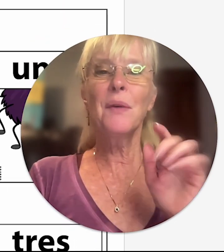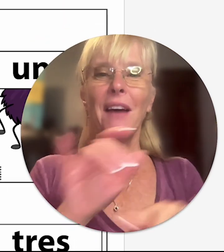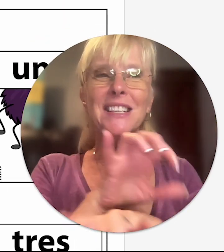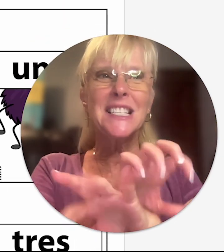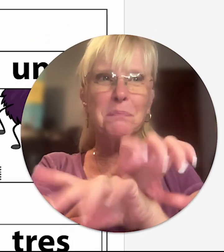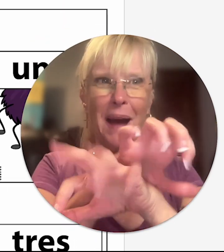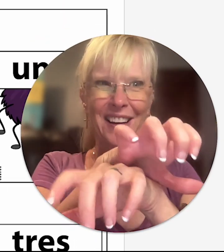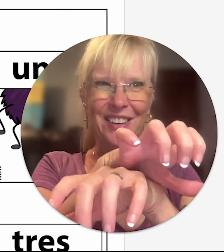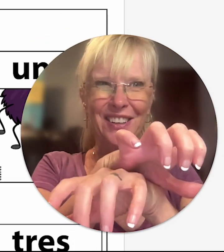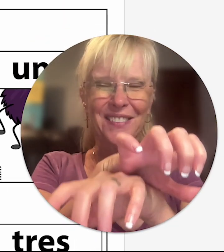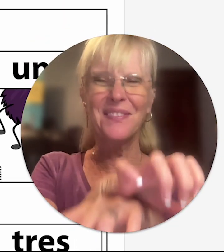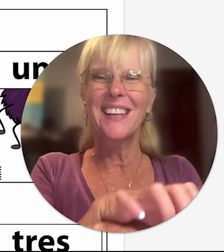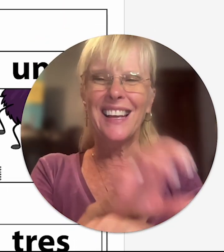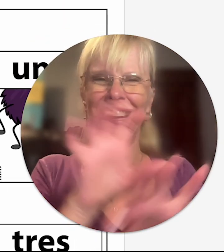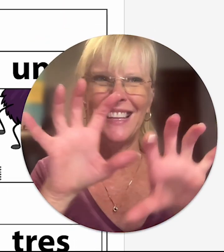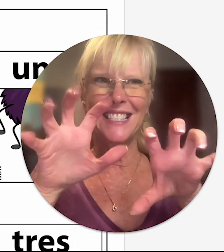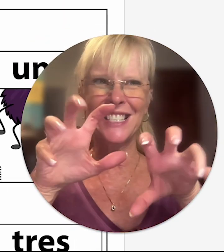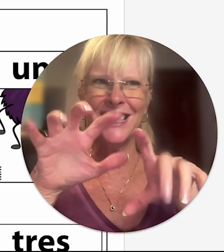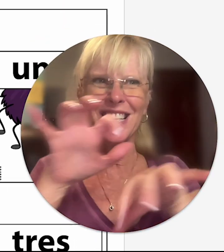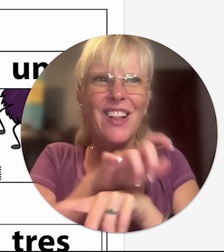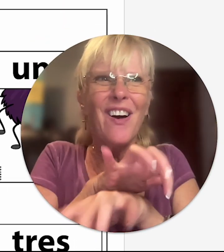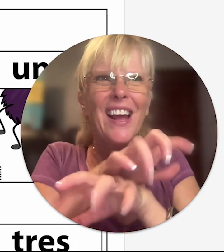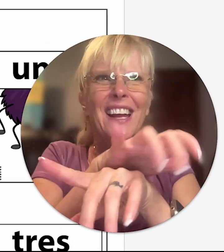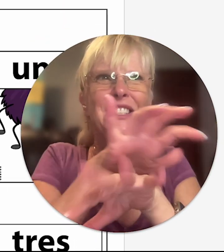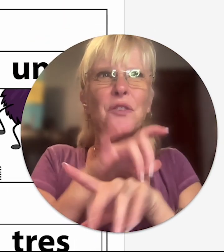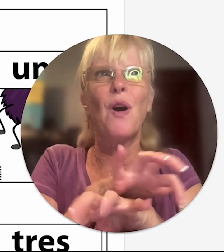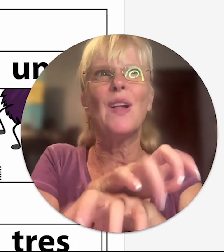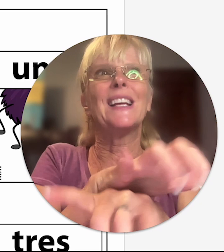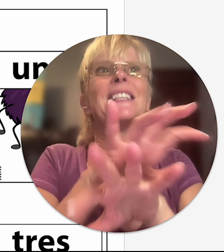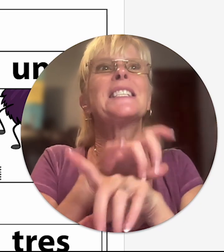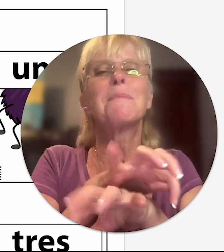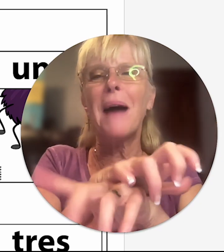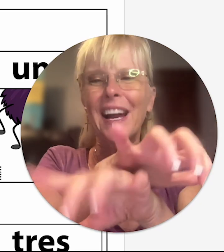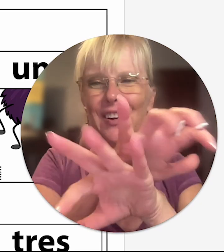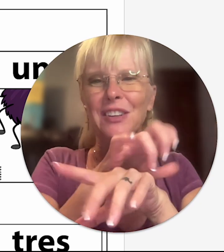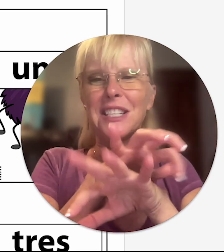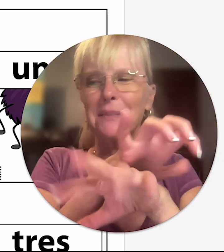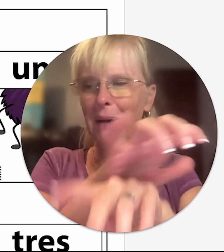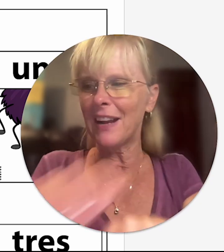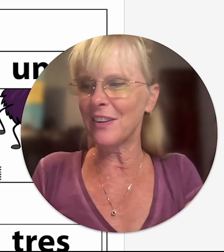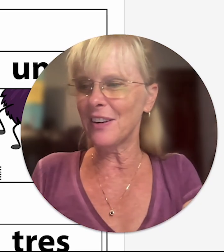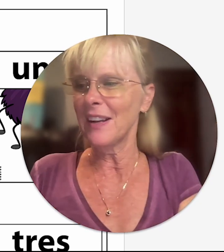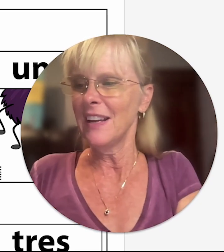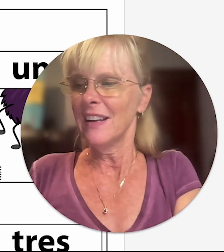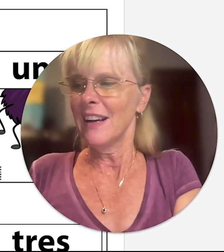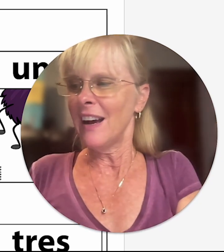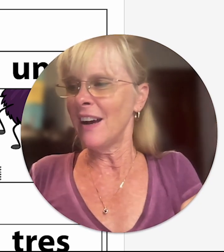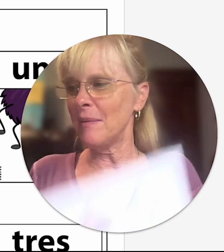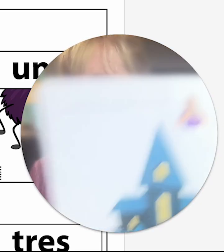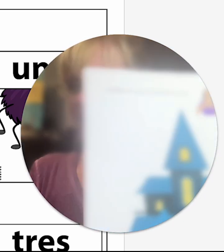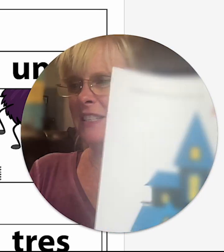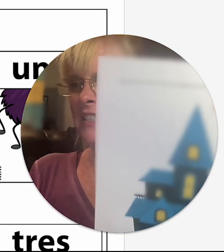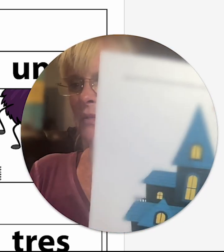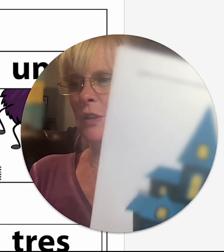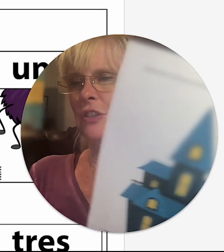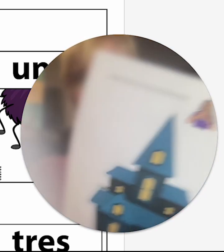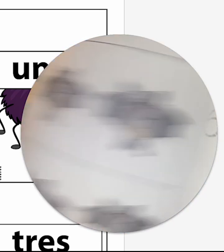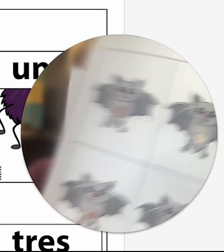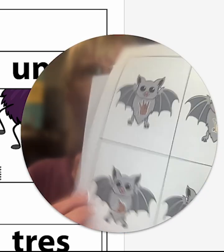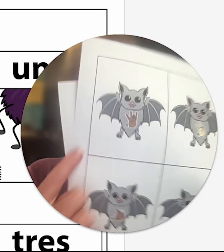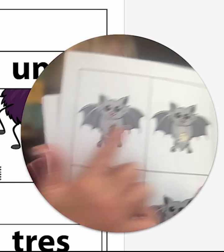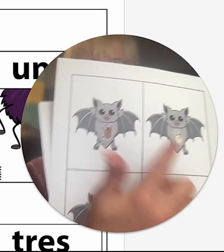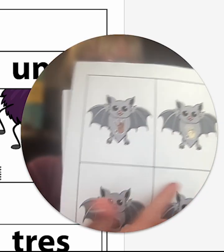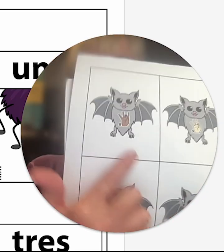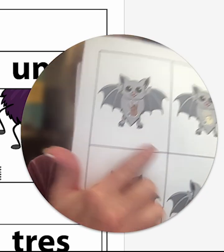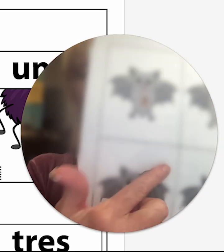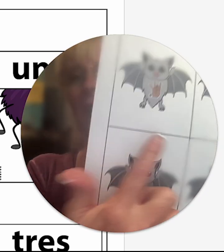And then we have a spider, and this is just the claw hands crawling. Spider, spider. And this is what you're using